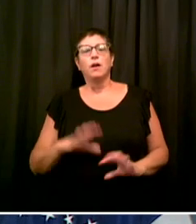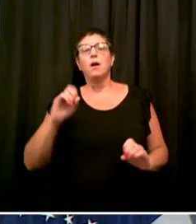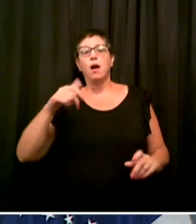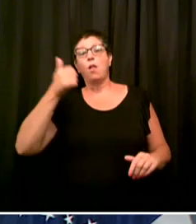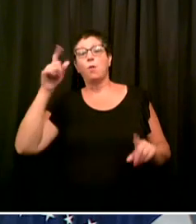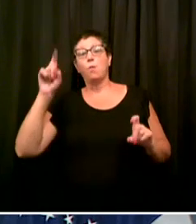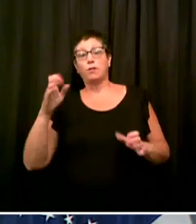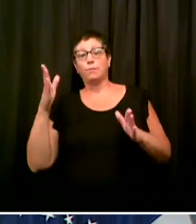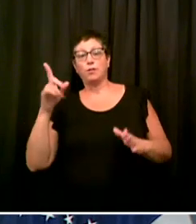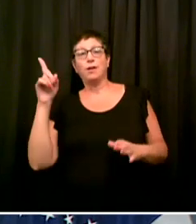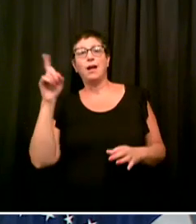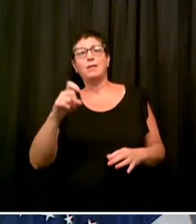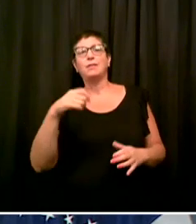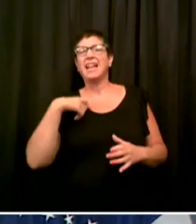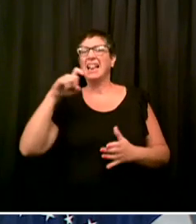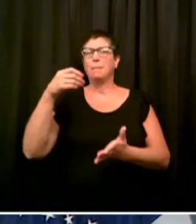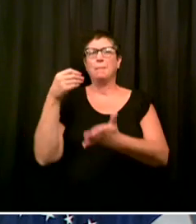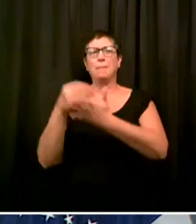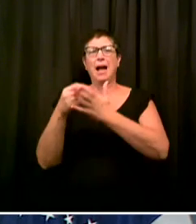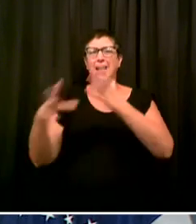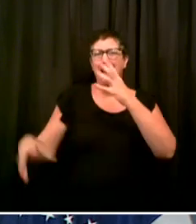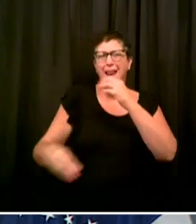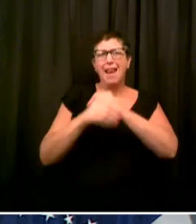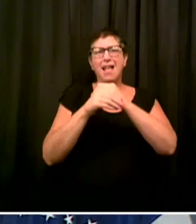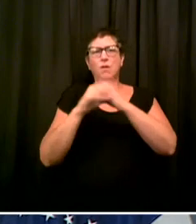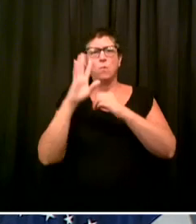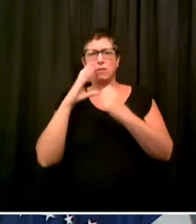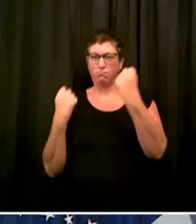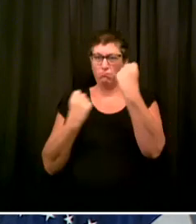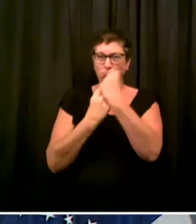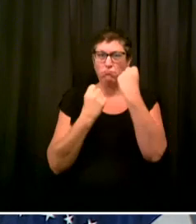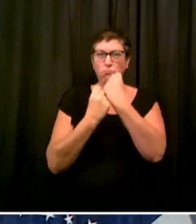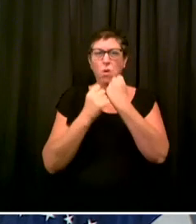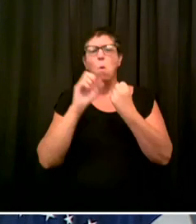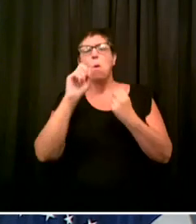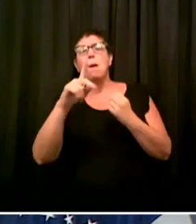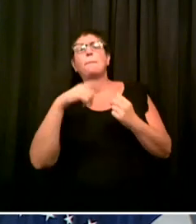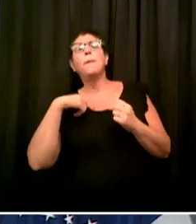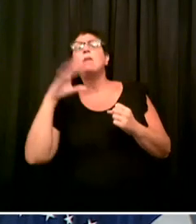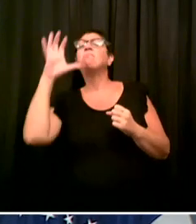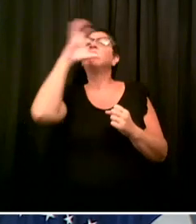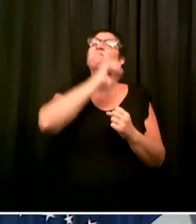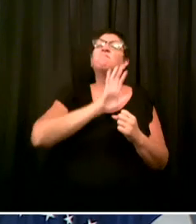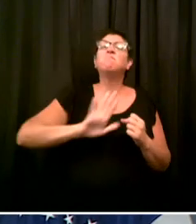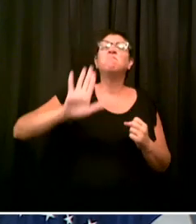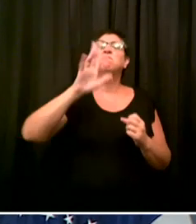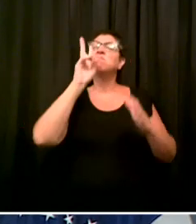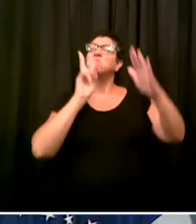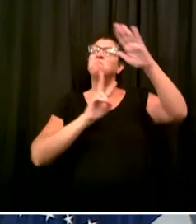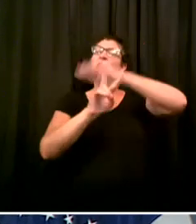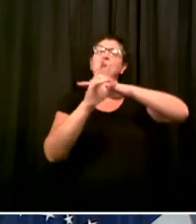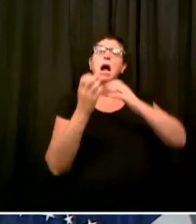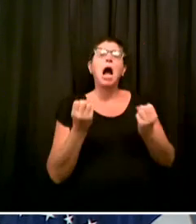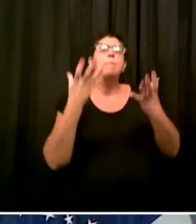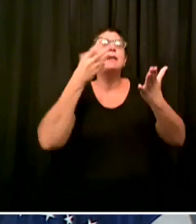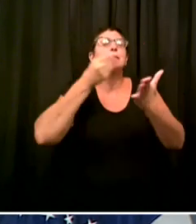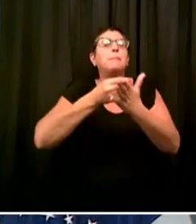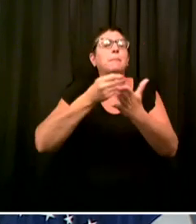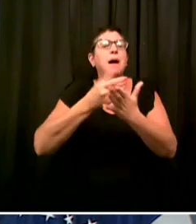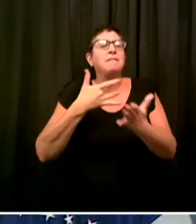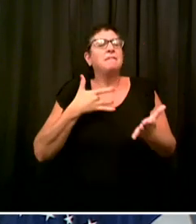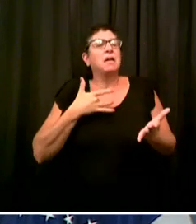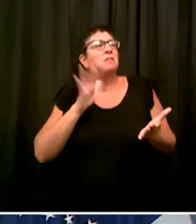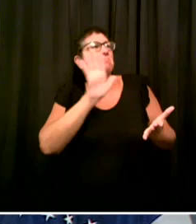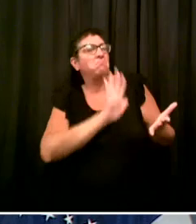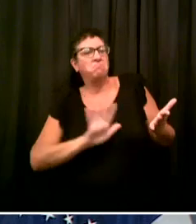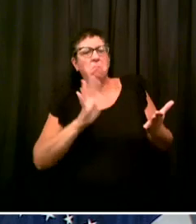put a dollar amount, even if it's just an estimate on that? And also, can you and Chancellor Carranza speak to the timing?